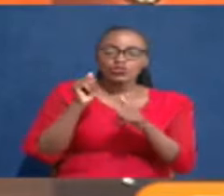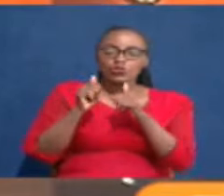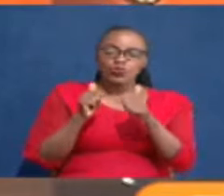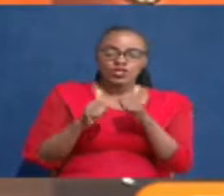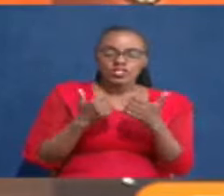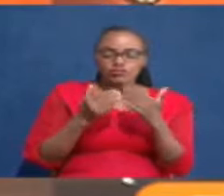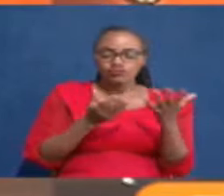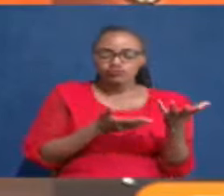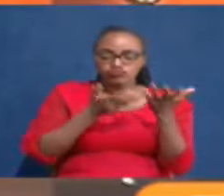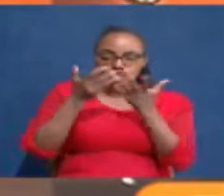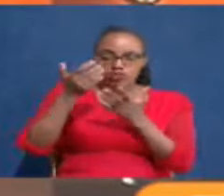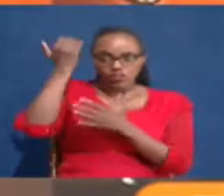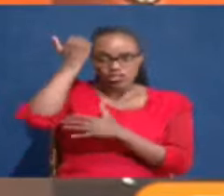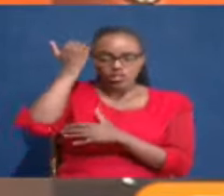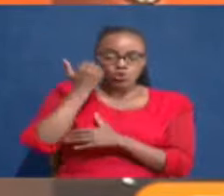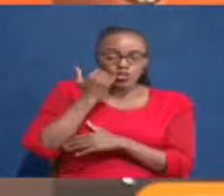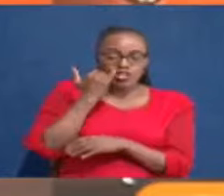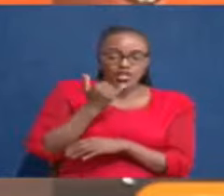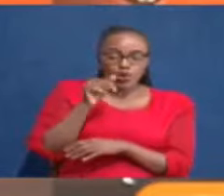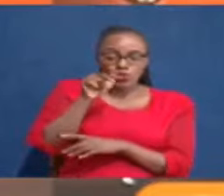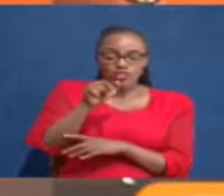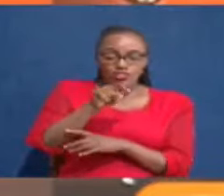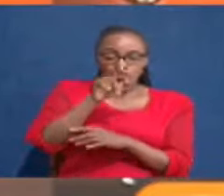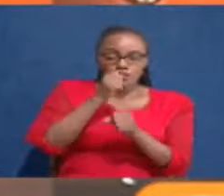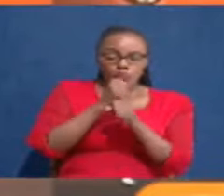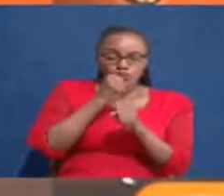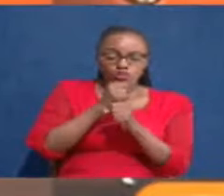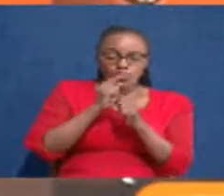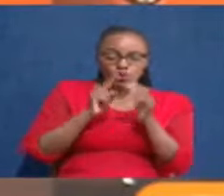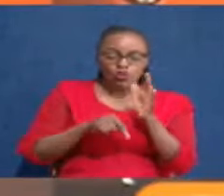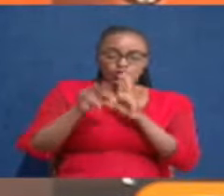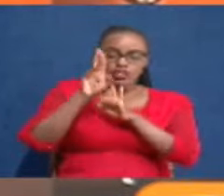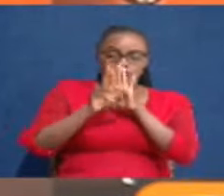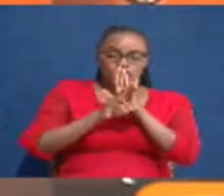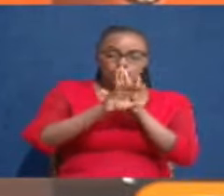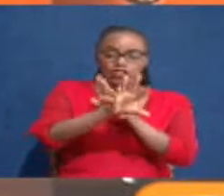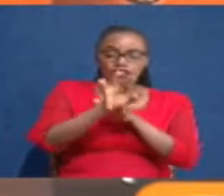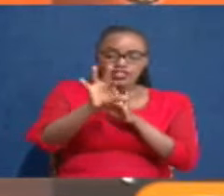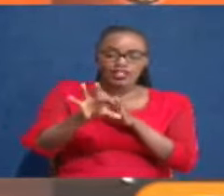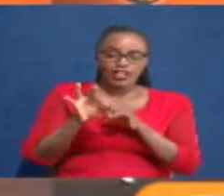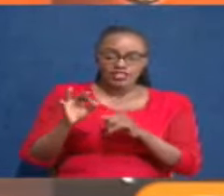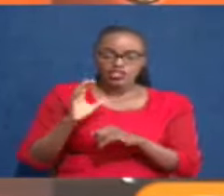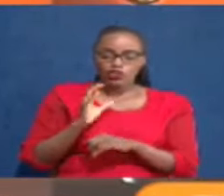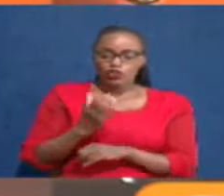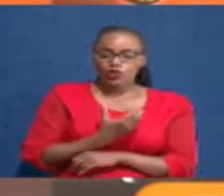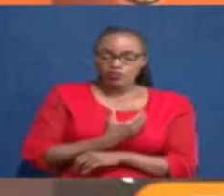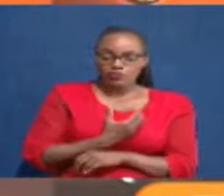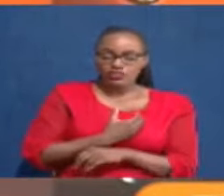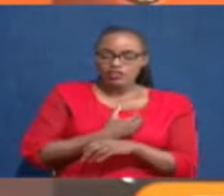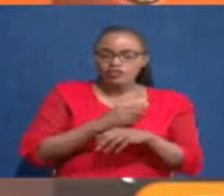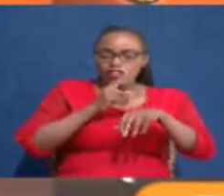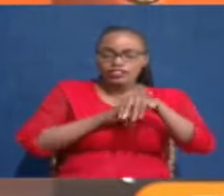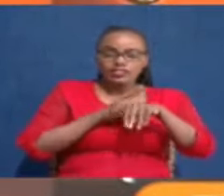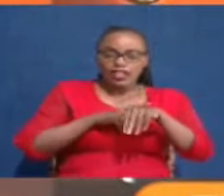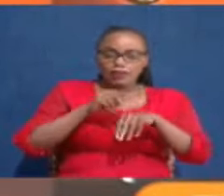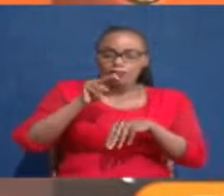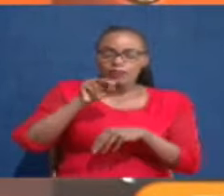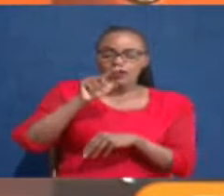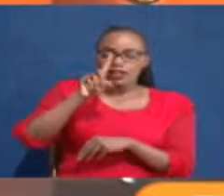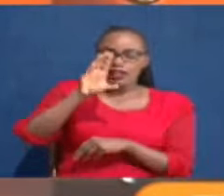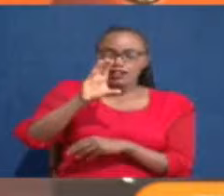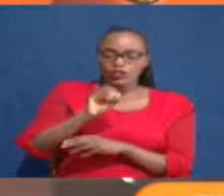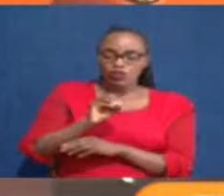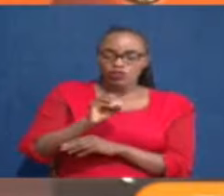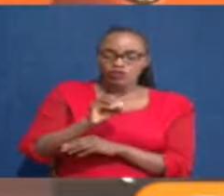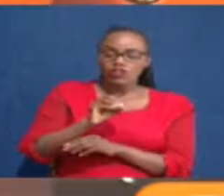its way to the courts. Now, this one was to do with the role of the Select Committee following the NADCO process. With